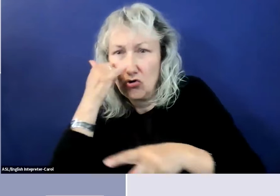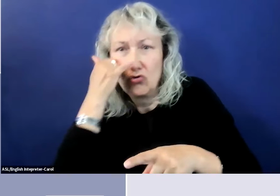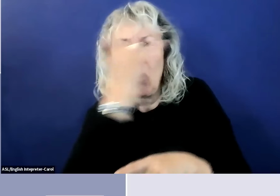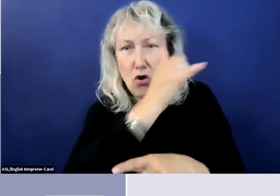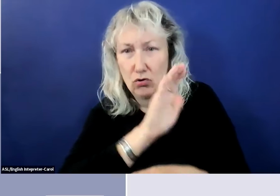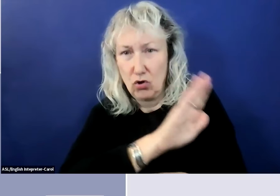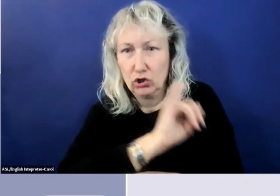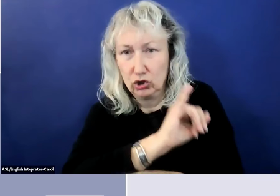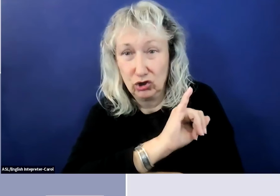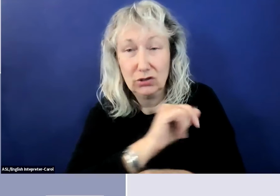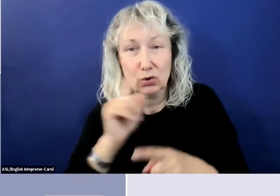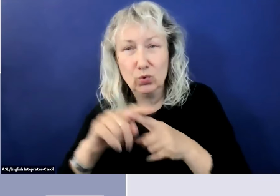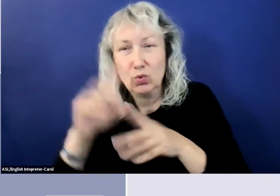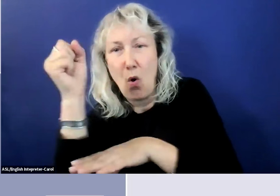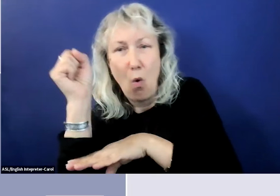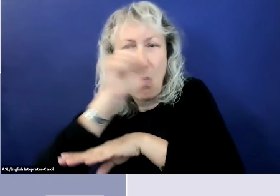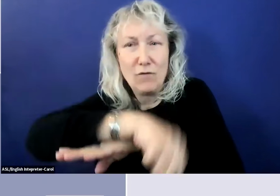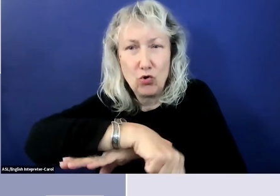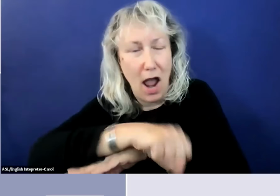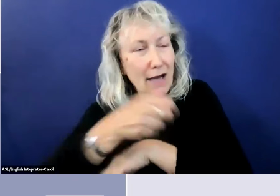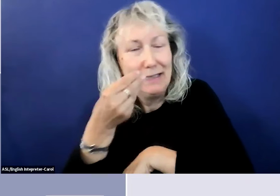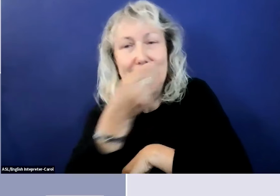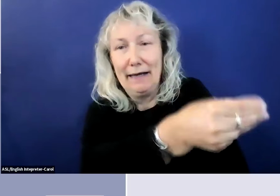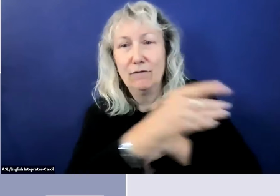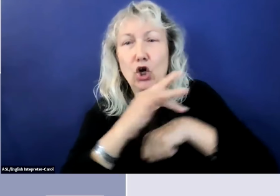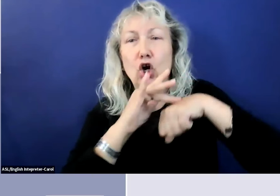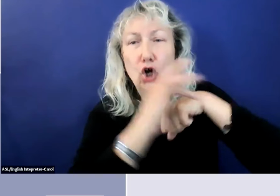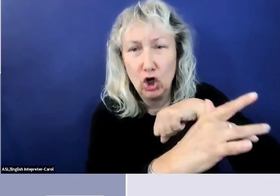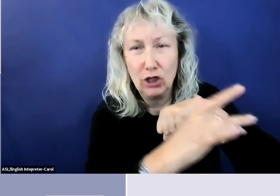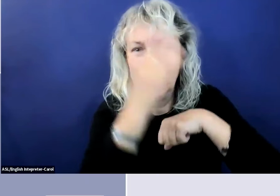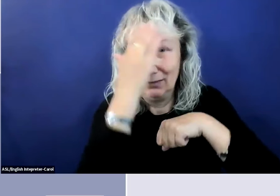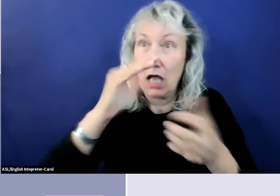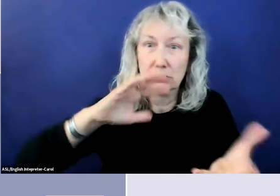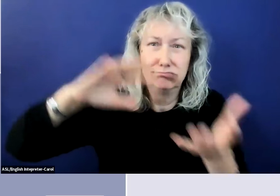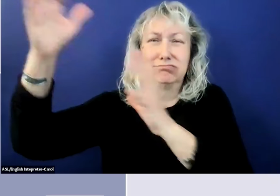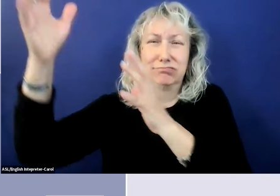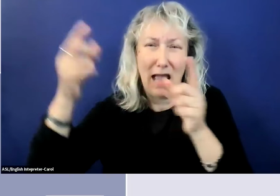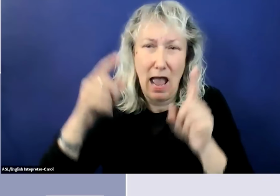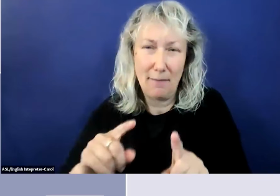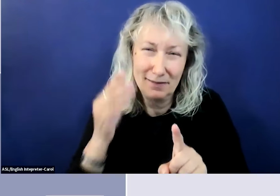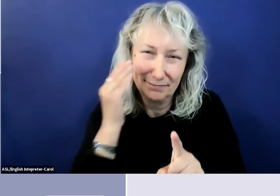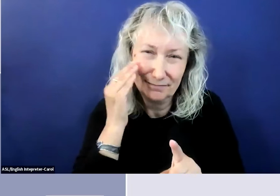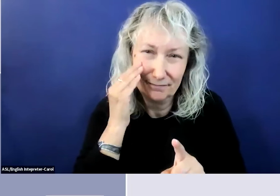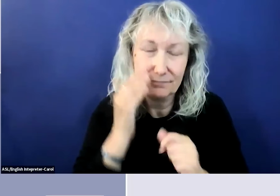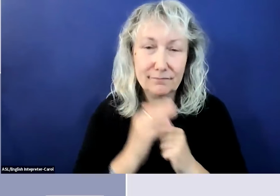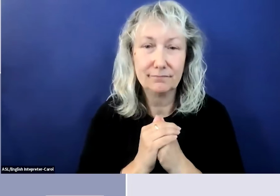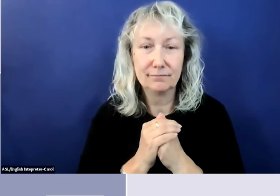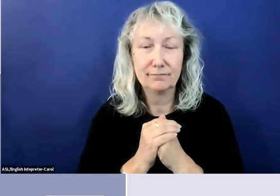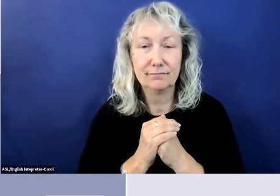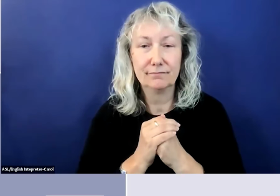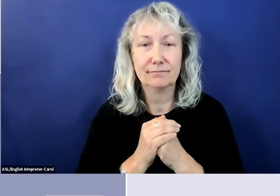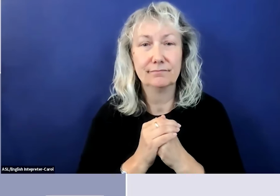those emergency overrides for early refills as soon as there is an emergency that